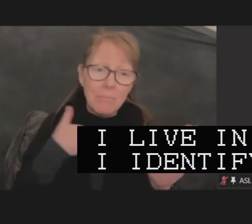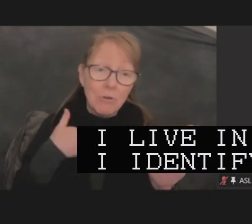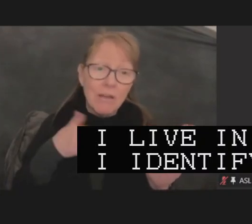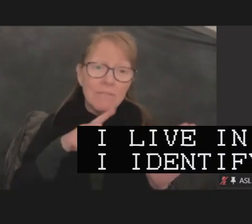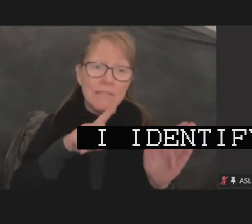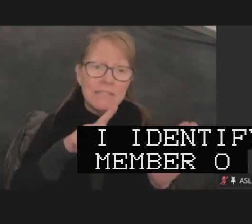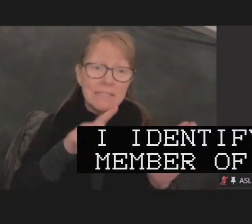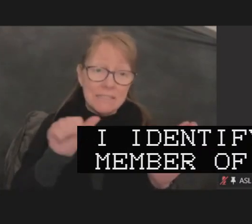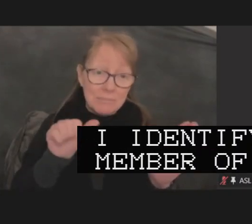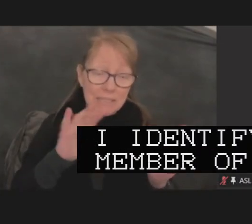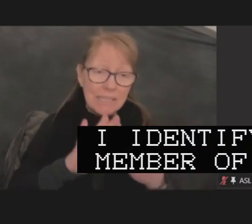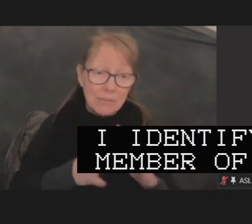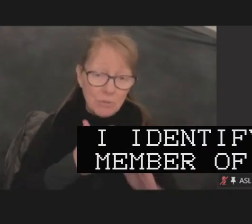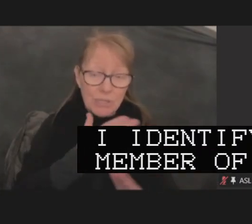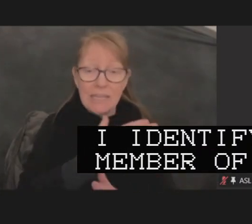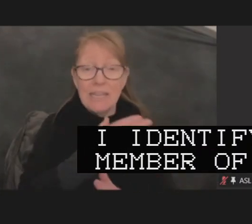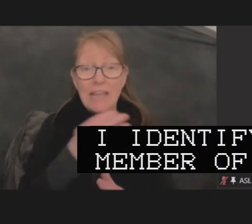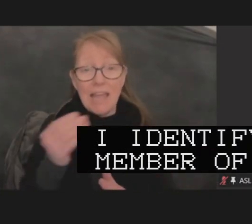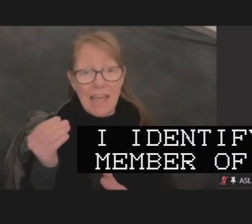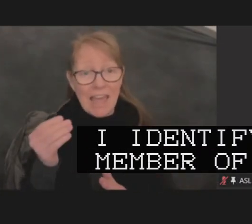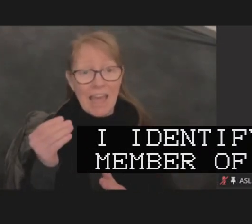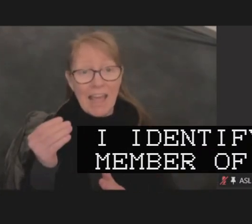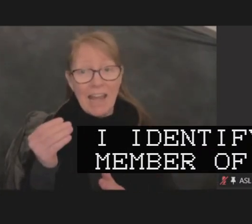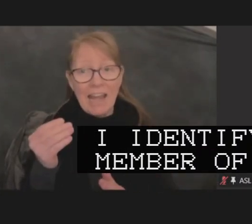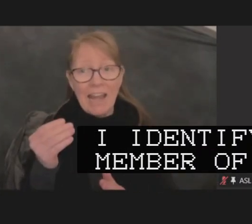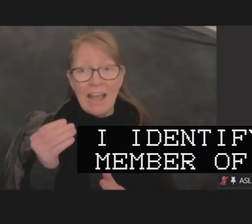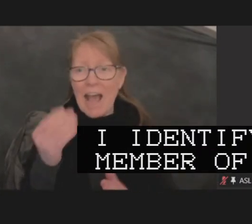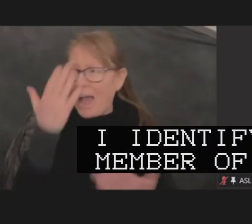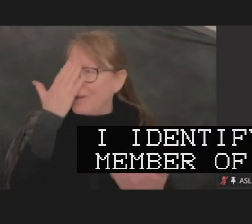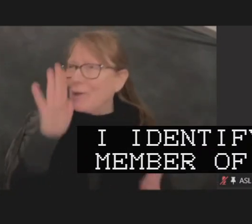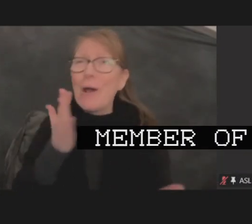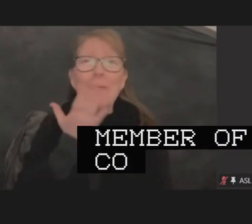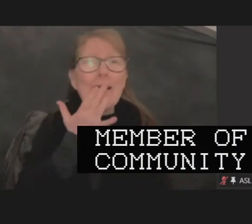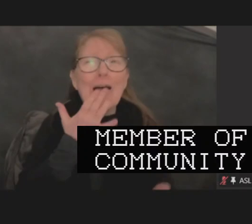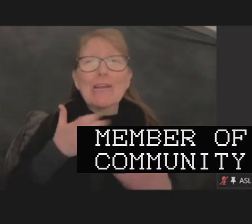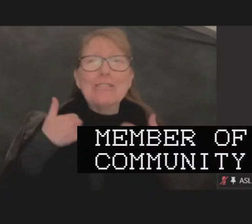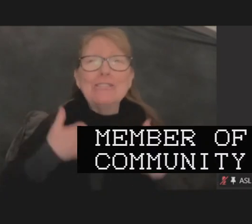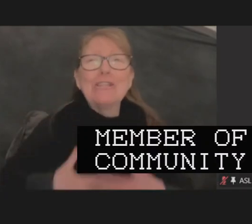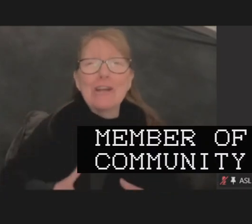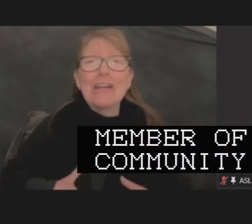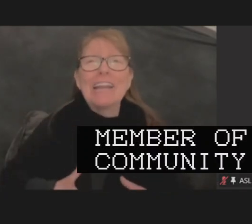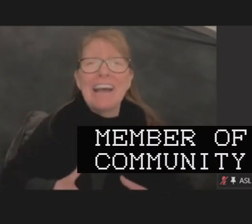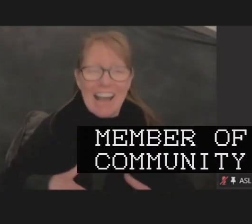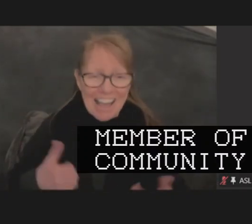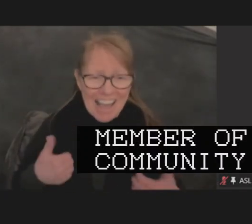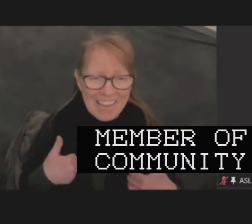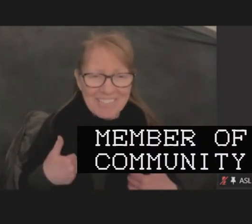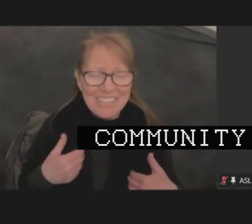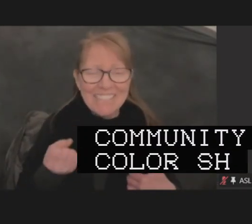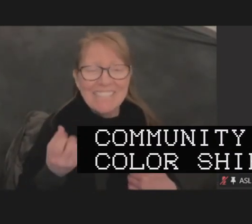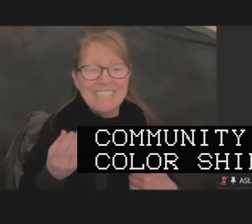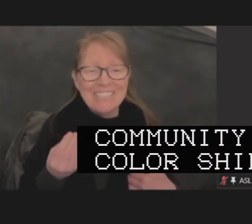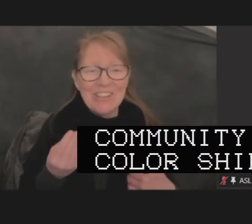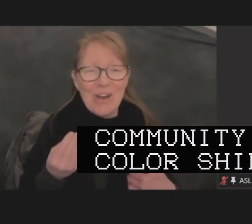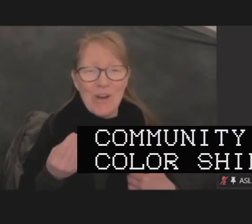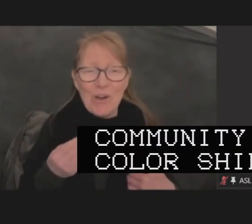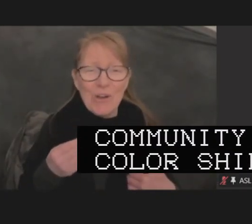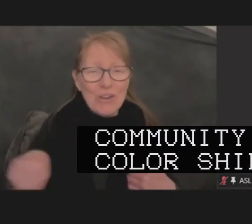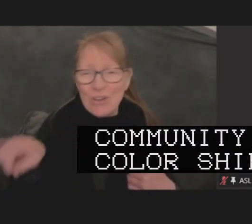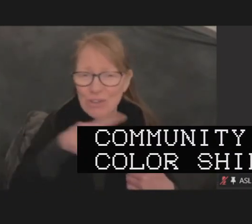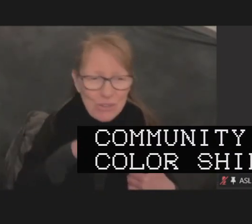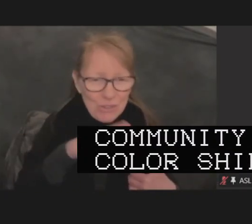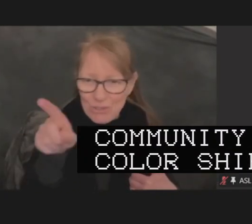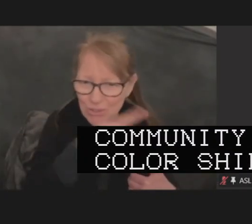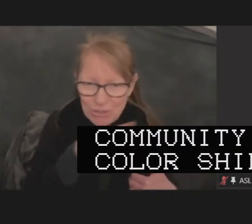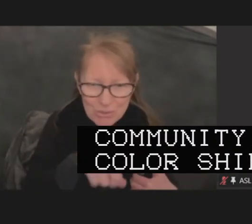and I don't know what color shirt I'm wearing. So you guys will just have to figure that